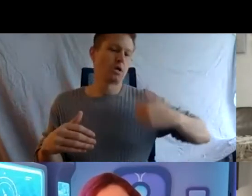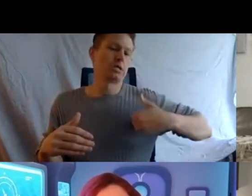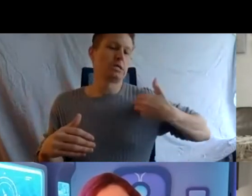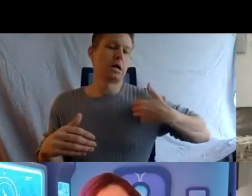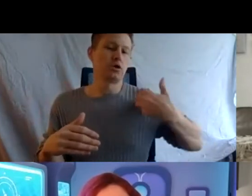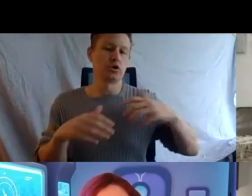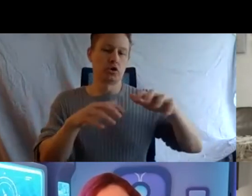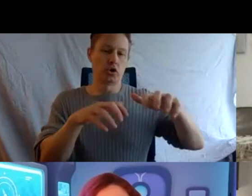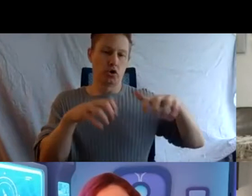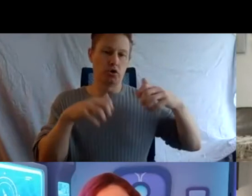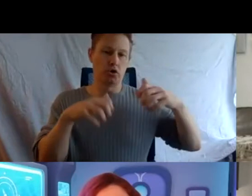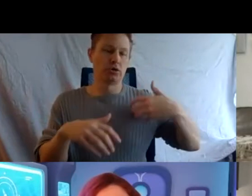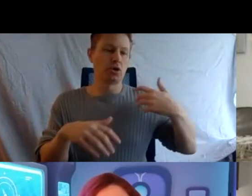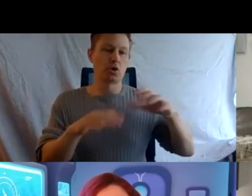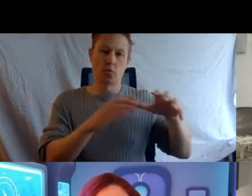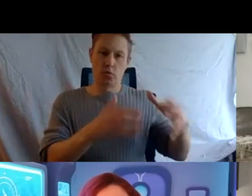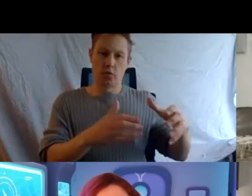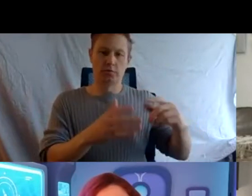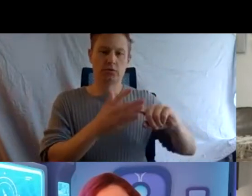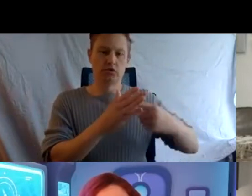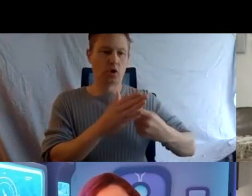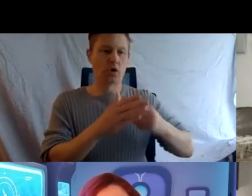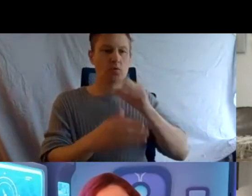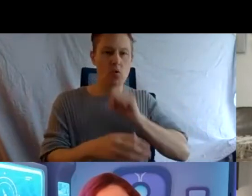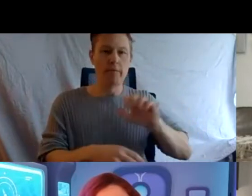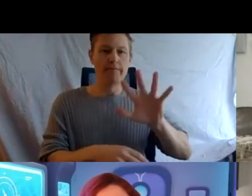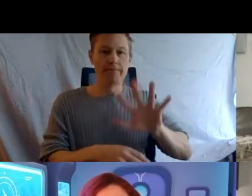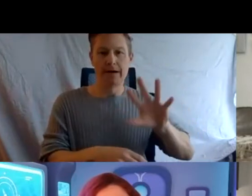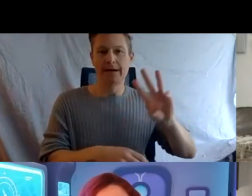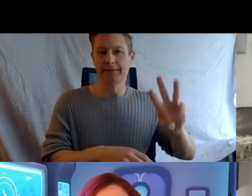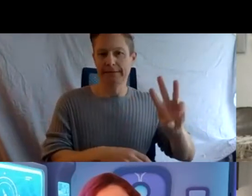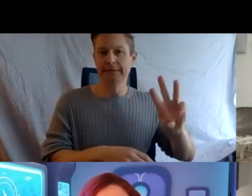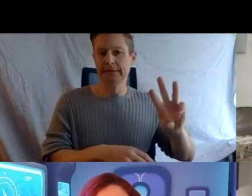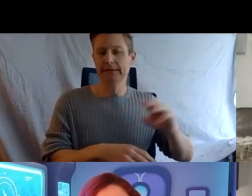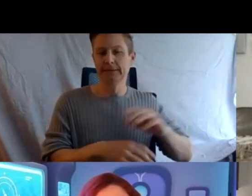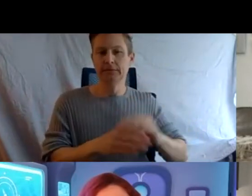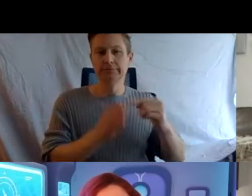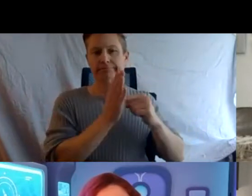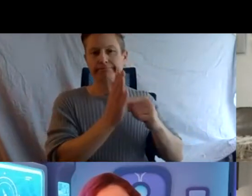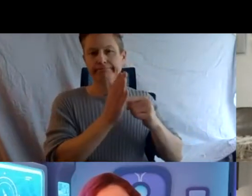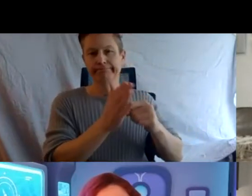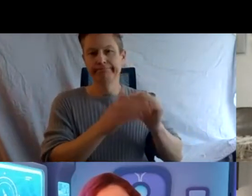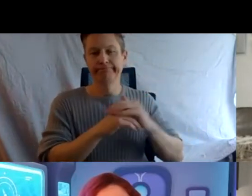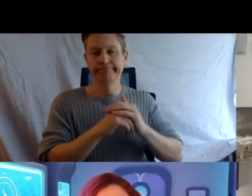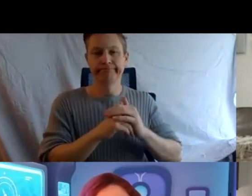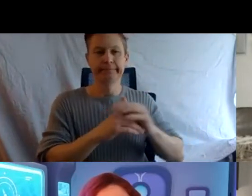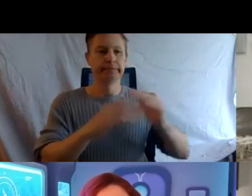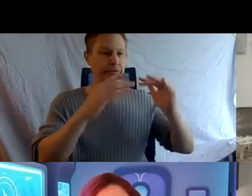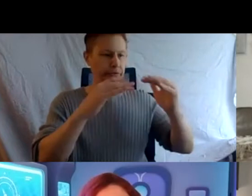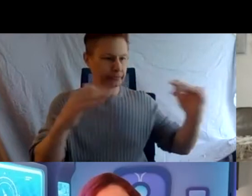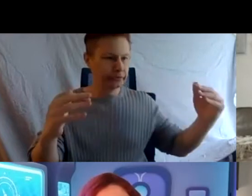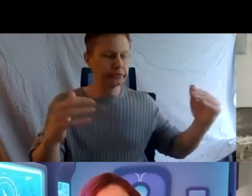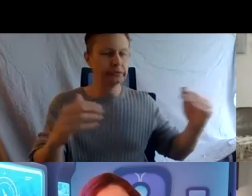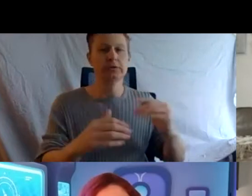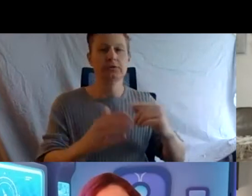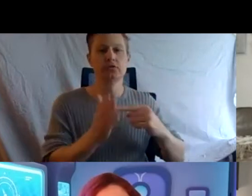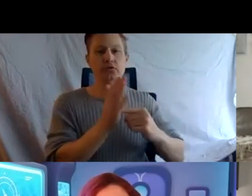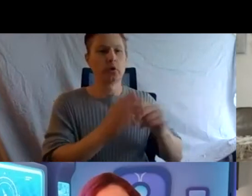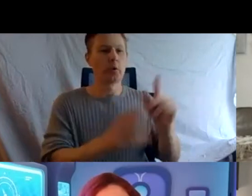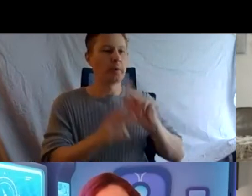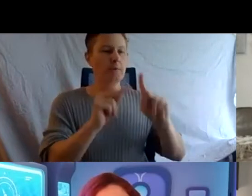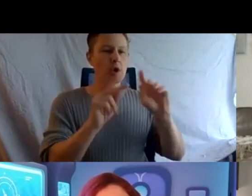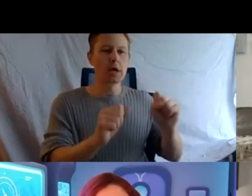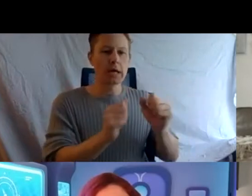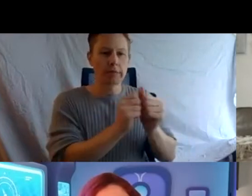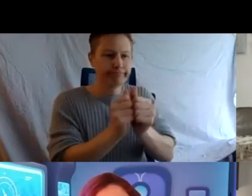If you start when they're 5 and 6 years old and show diversity and show that people can work together. And that's one